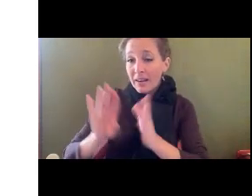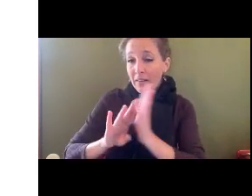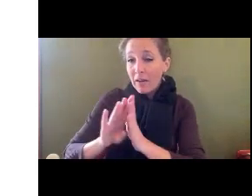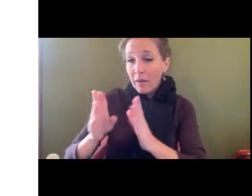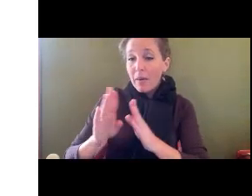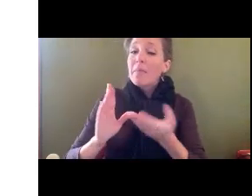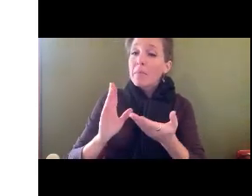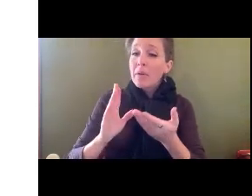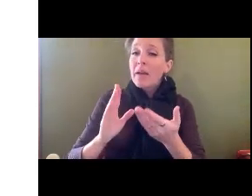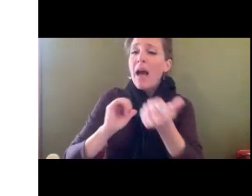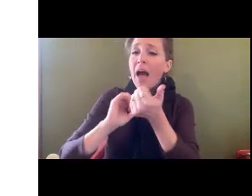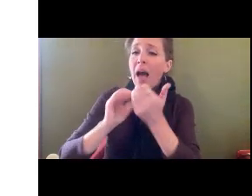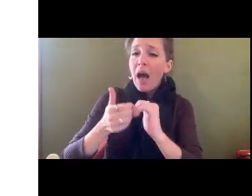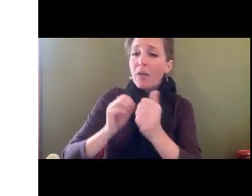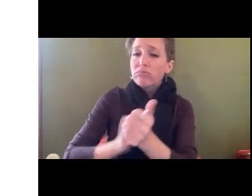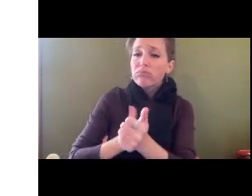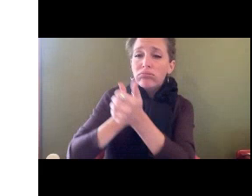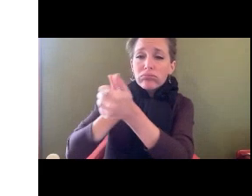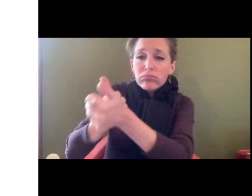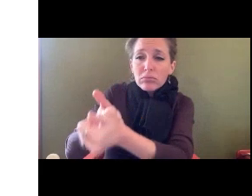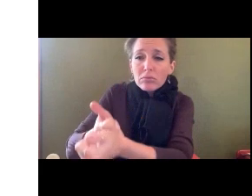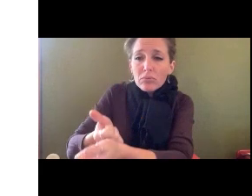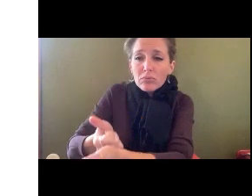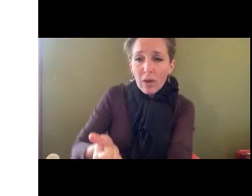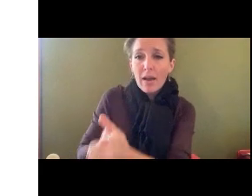that are set to conclude in COP 30.